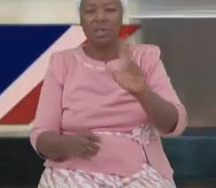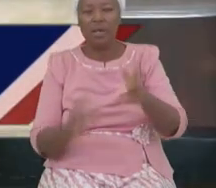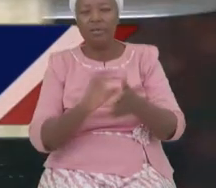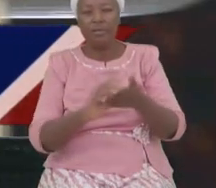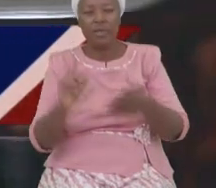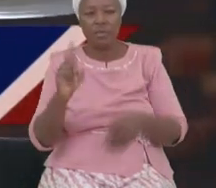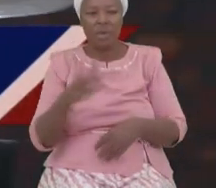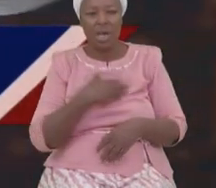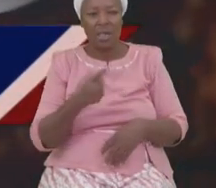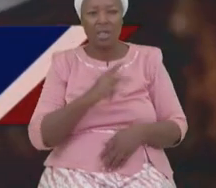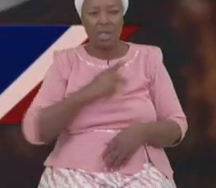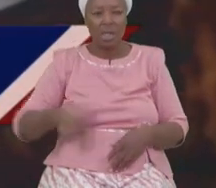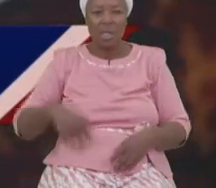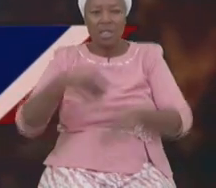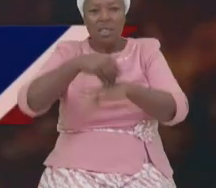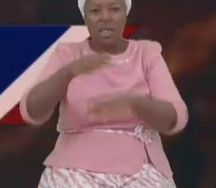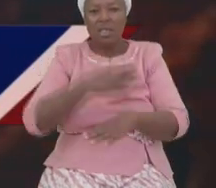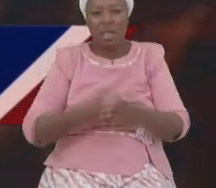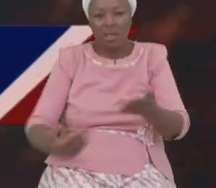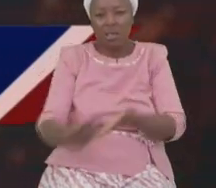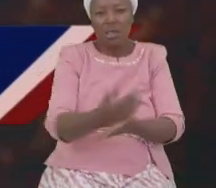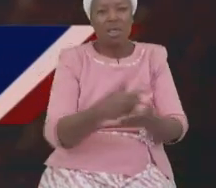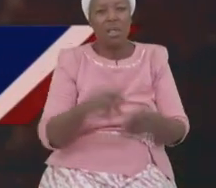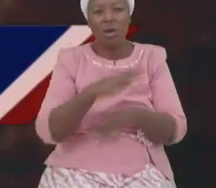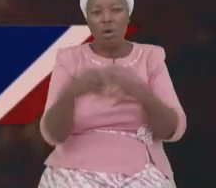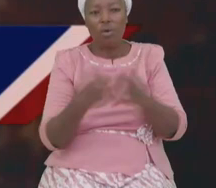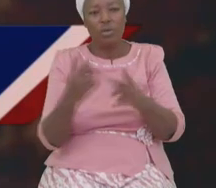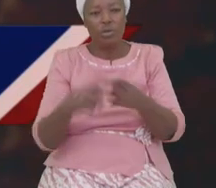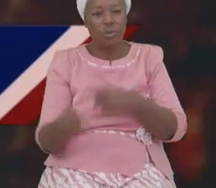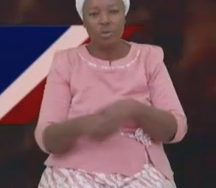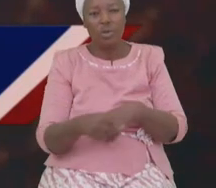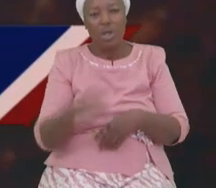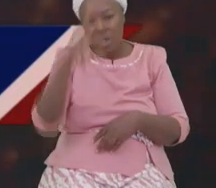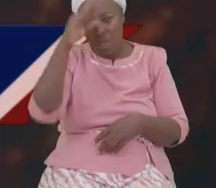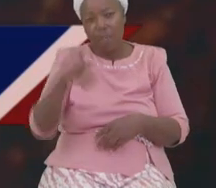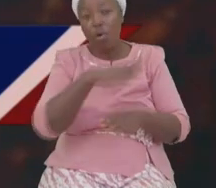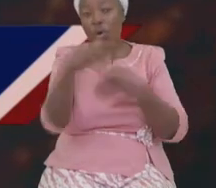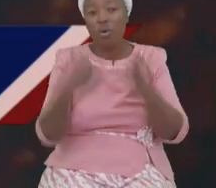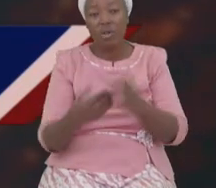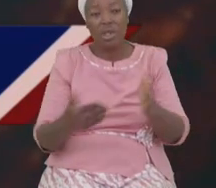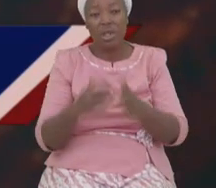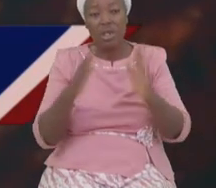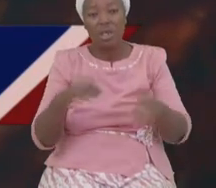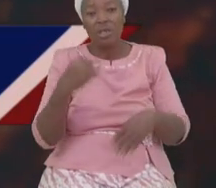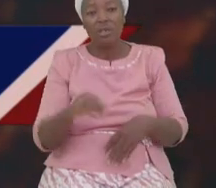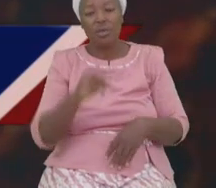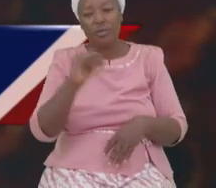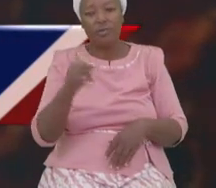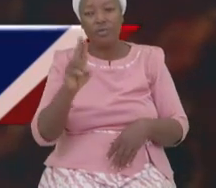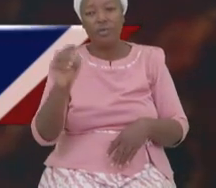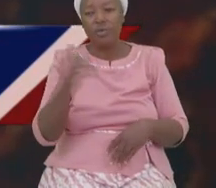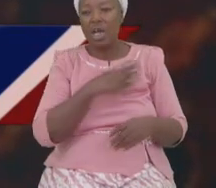king sent and gathered unto him all the elders of Judah and of Jerusalem.